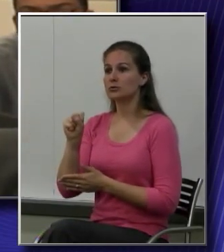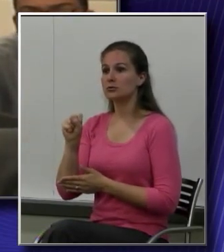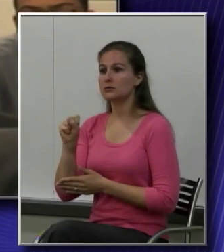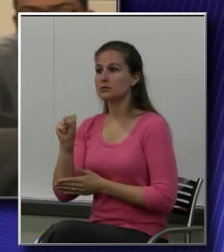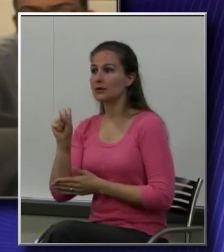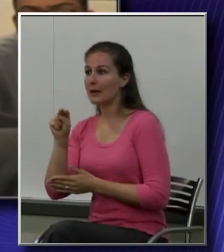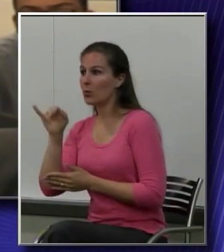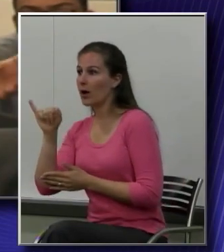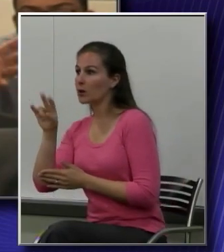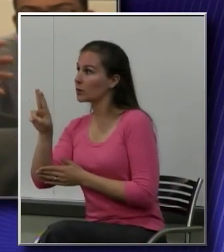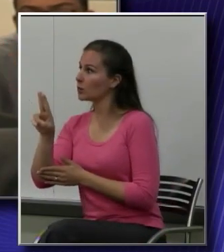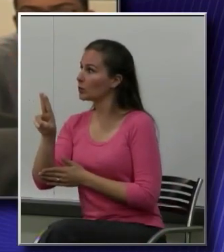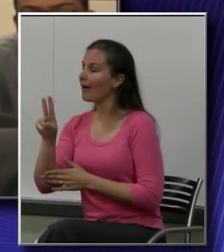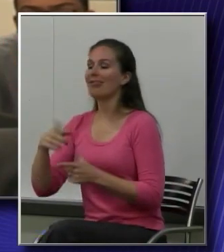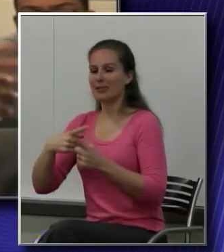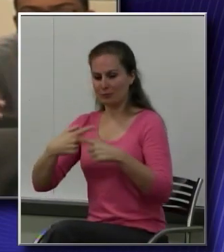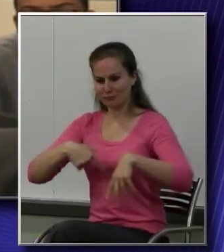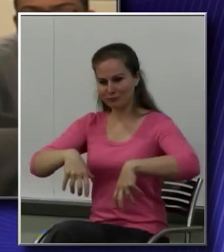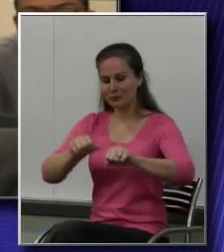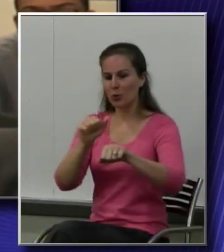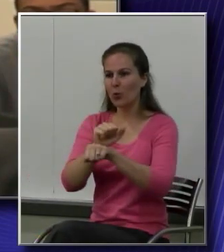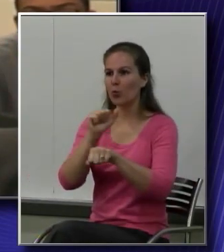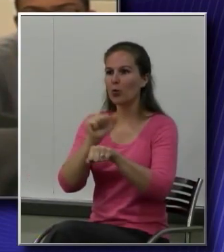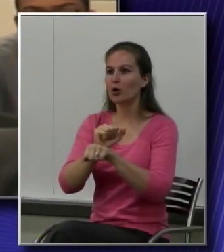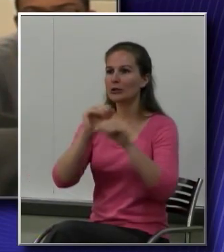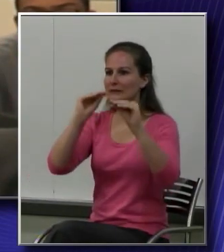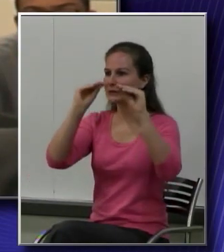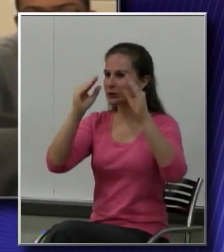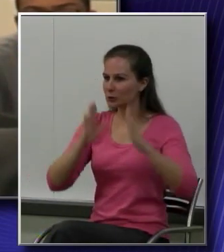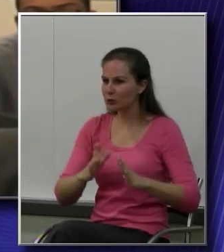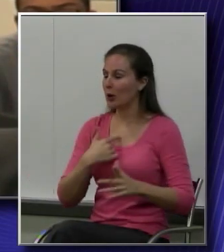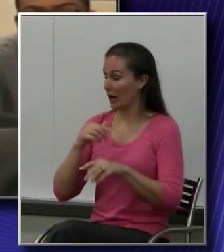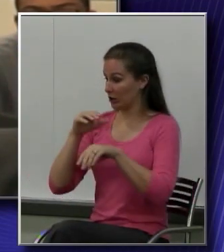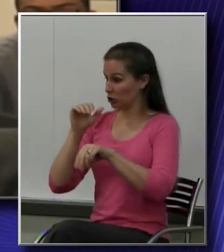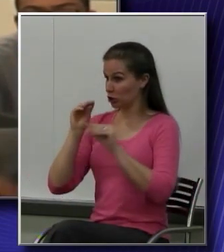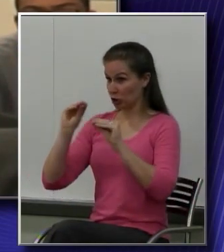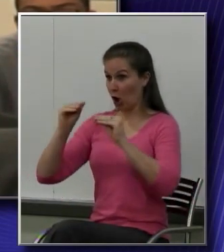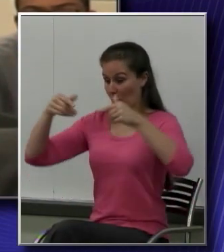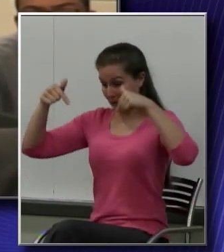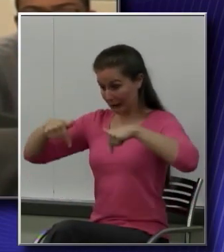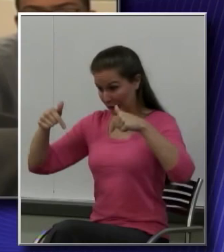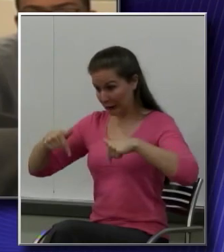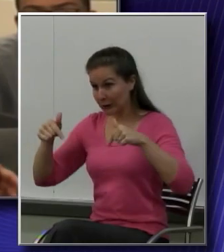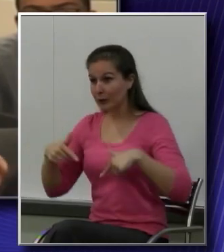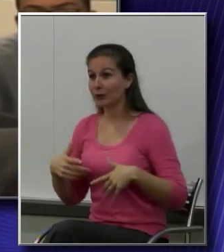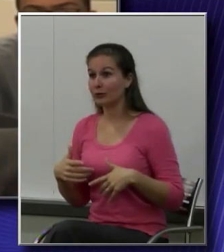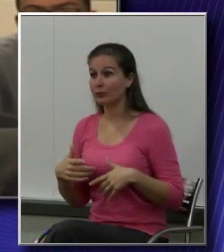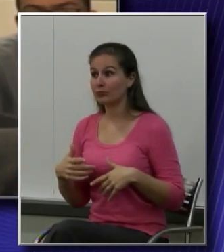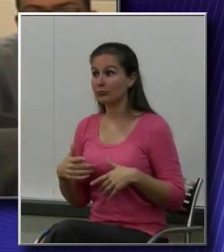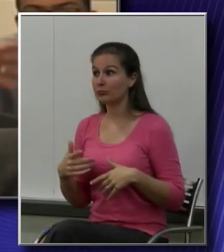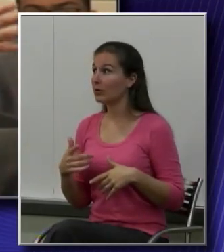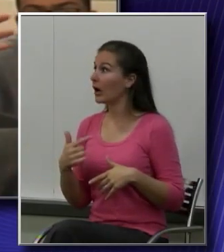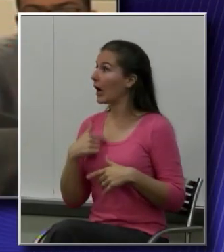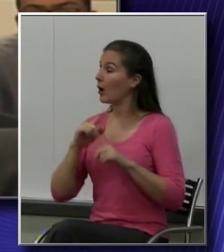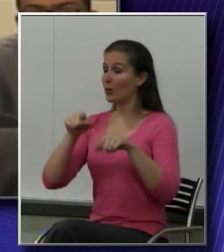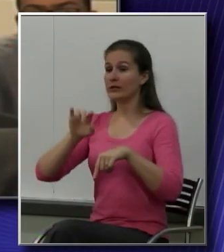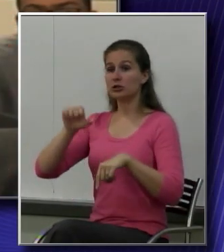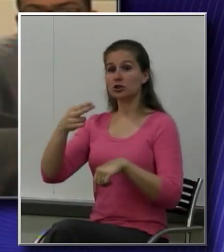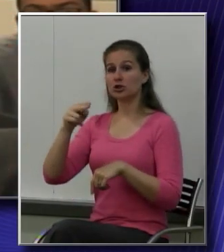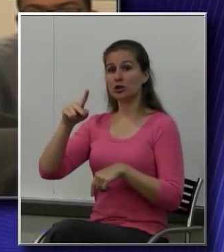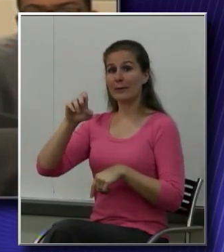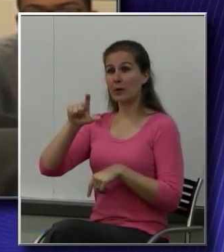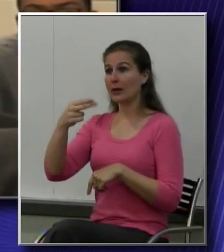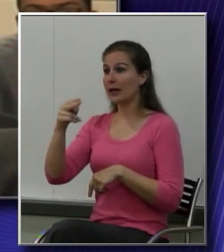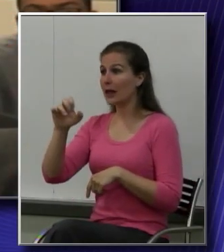as a teacher. Then I taught here at North Carolina Central. Went to Chapel Hill as an administrator, a total new world.